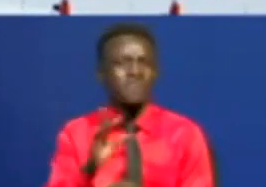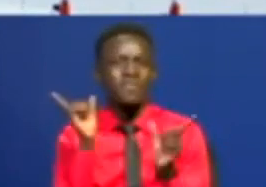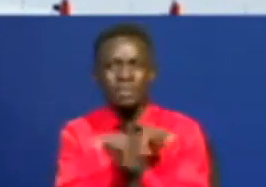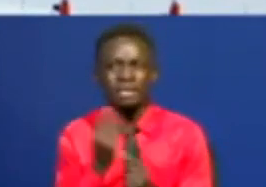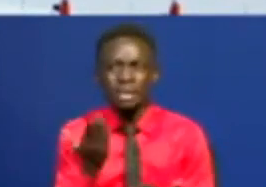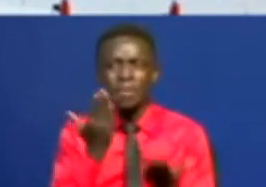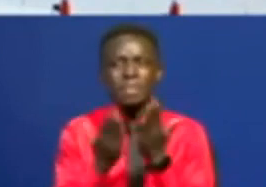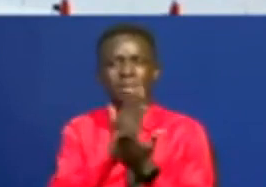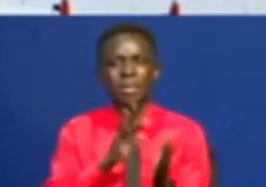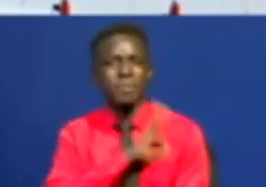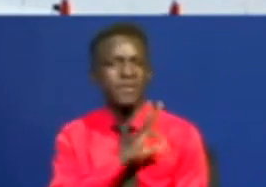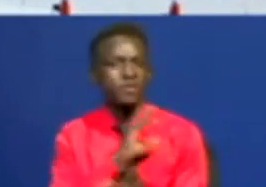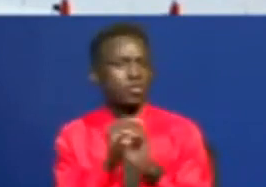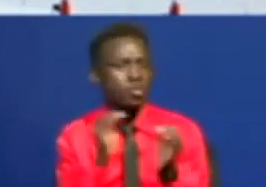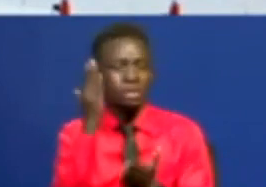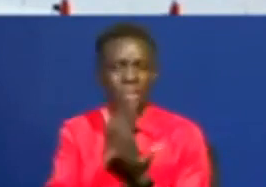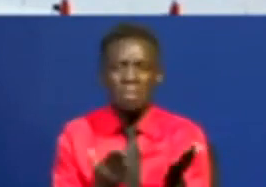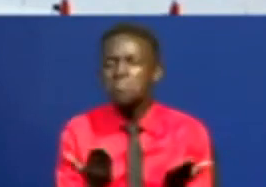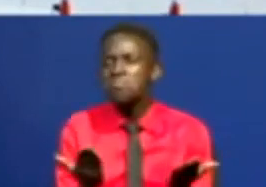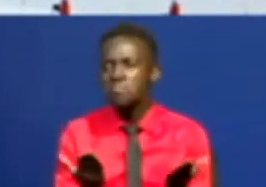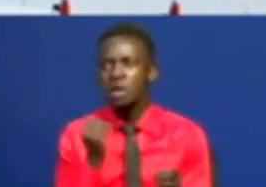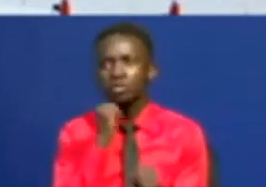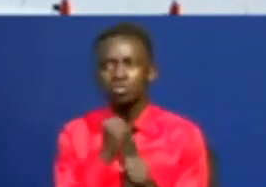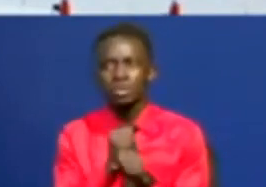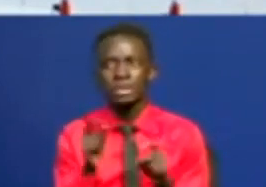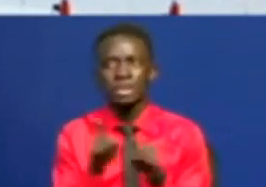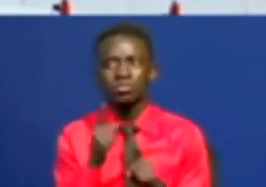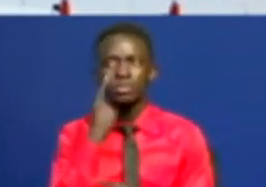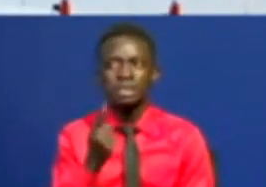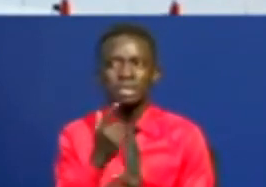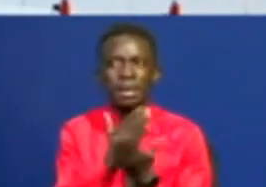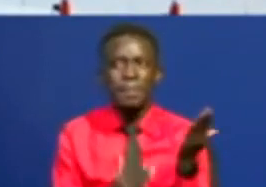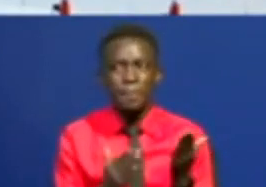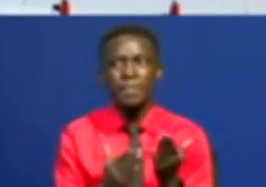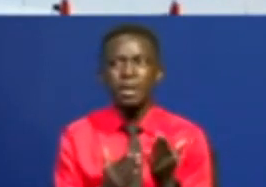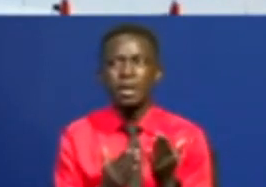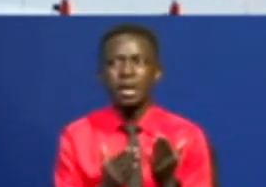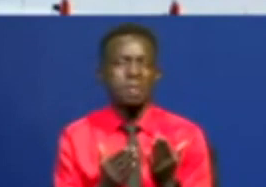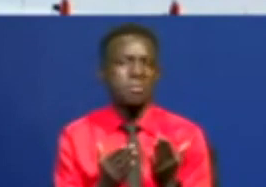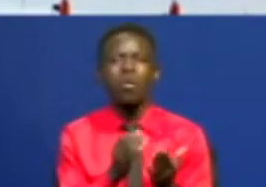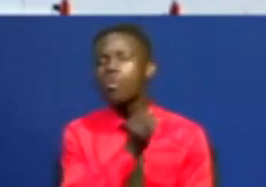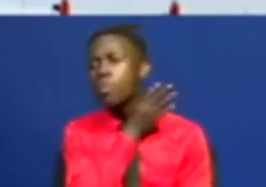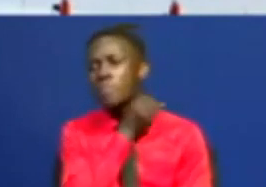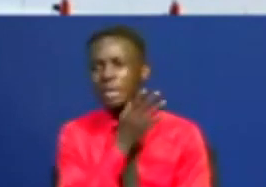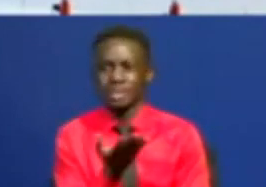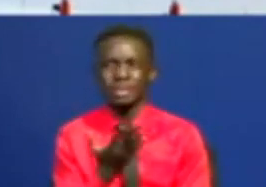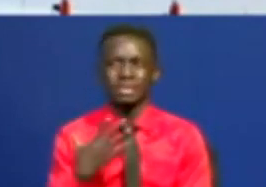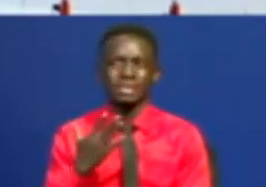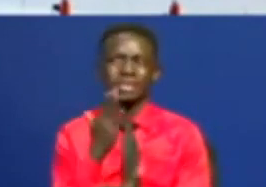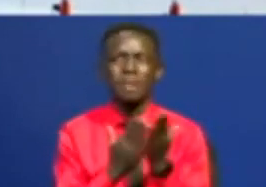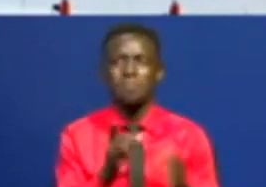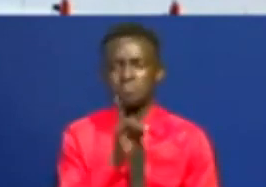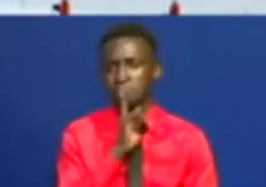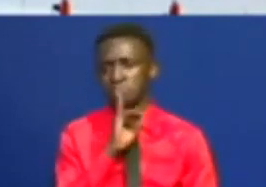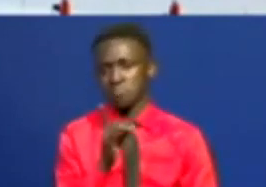didn't get any benefit. And some people do like they charge by cupping. People are complaining. People will hear someone will